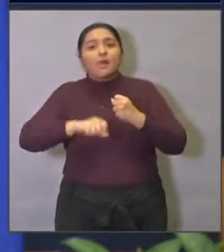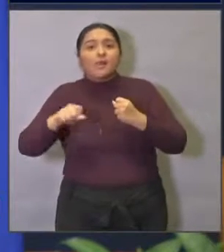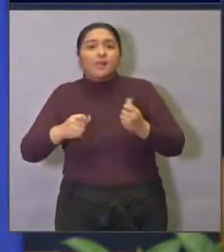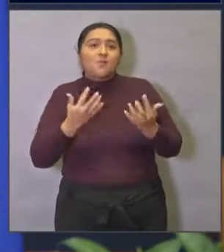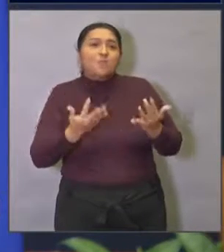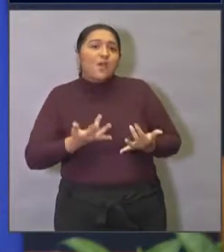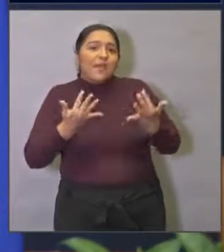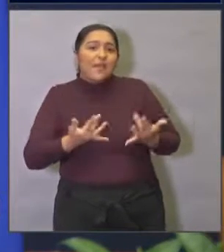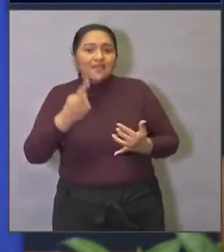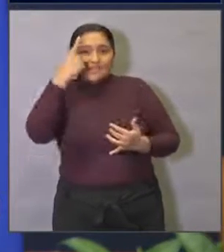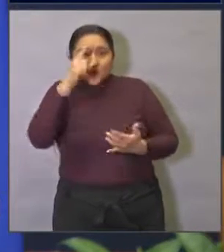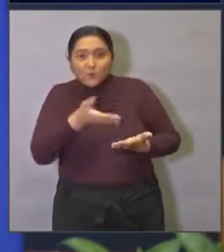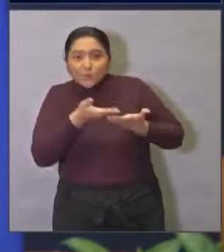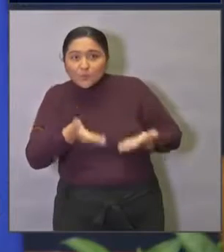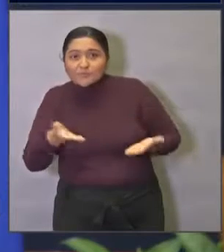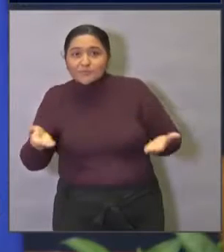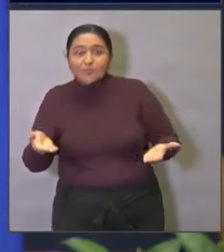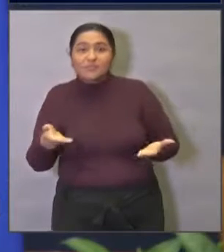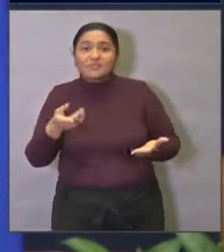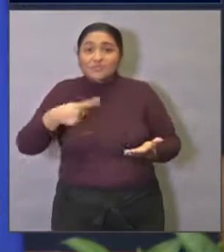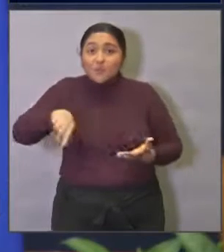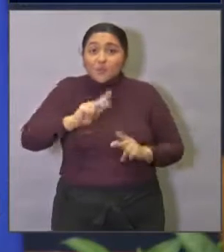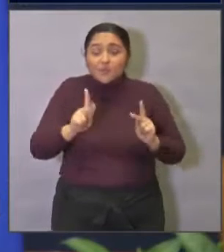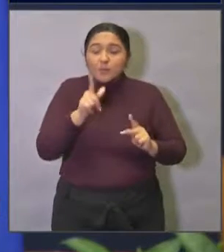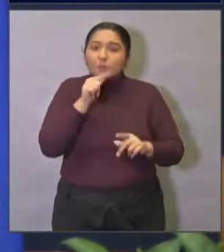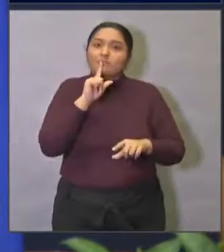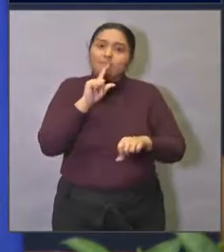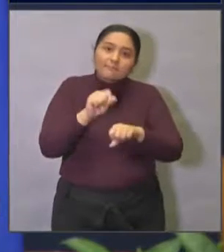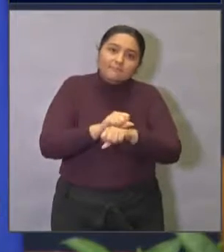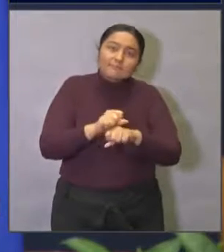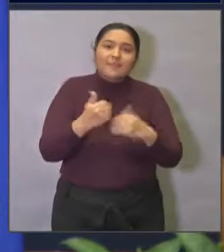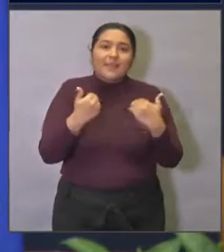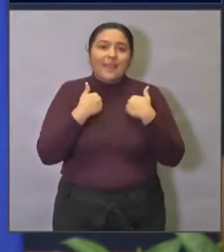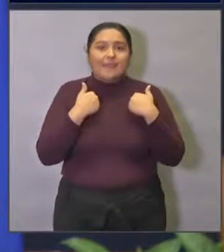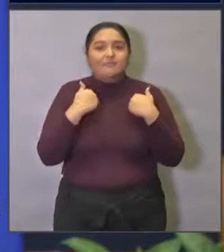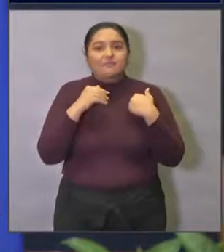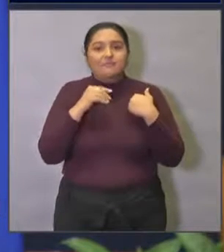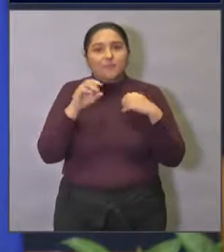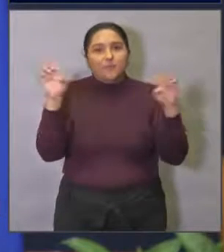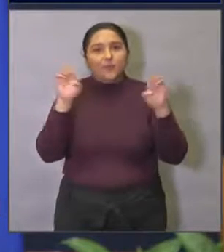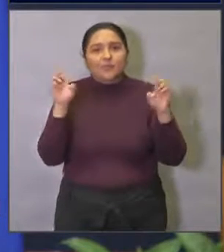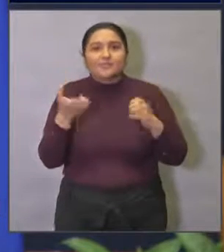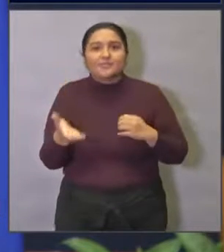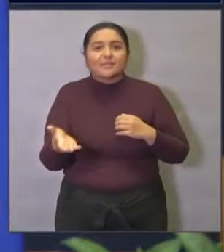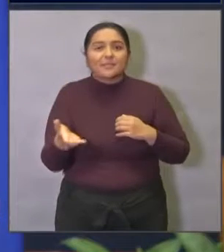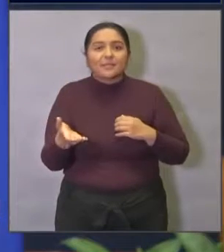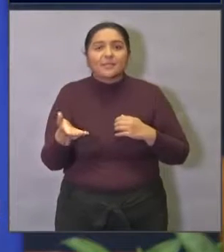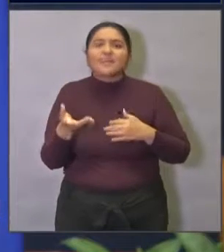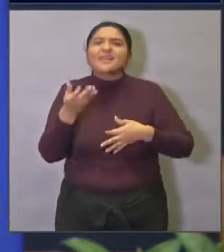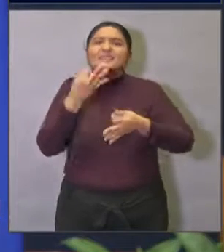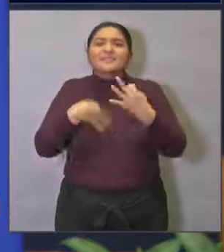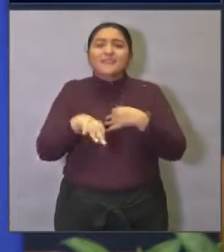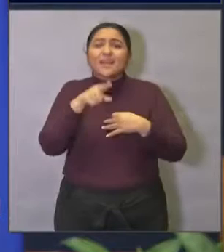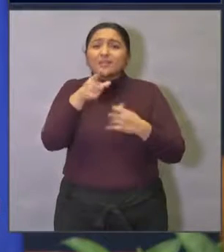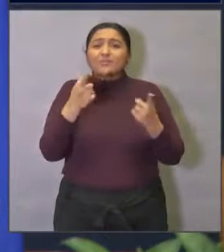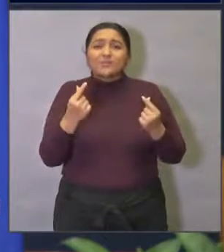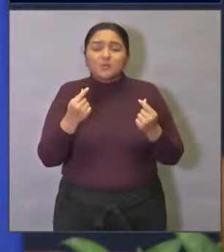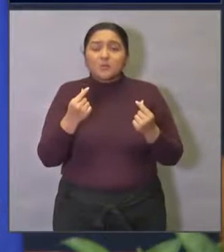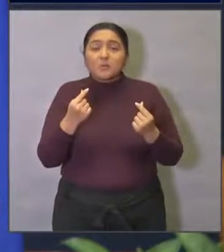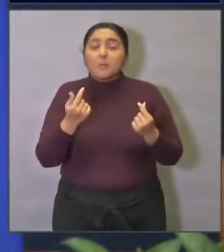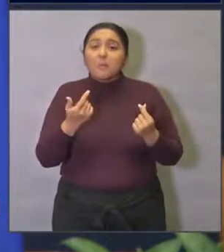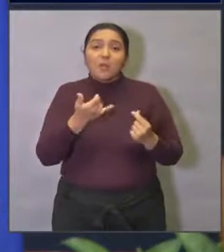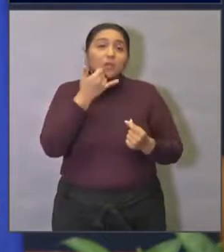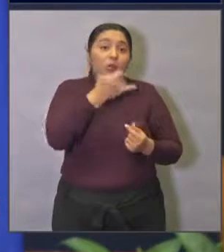using those resources who do indeed have a true emergency. Instead, there's a variety of things you can do. Call